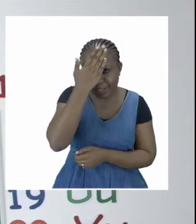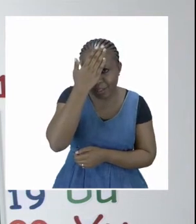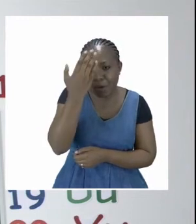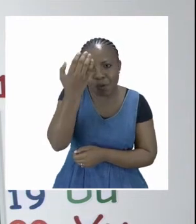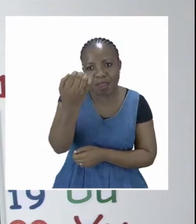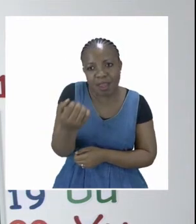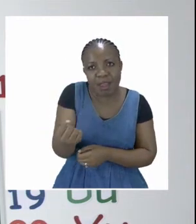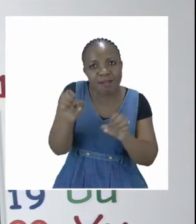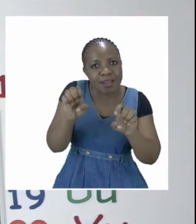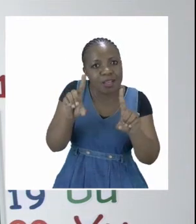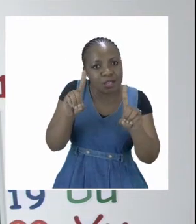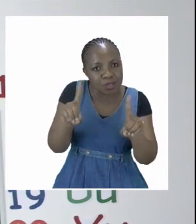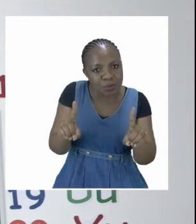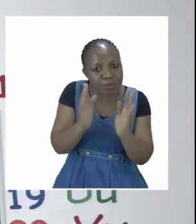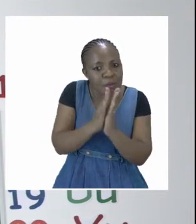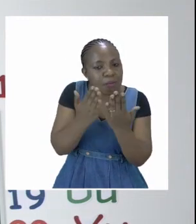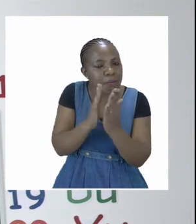and goodbye.